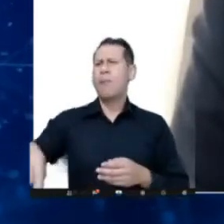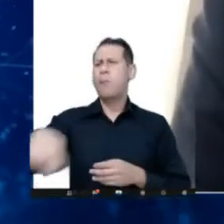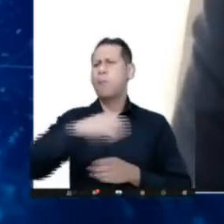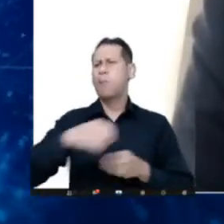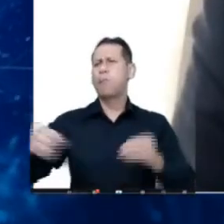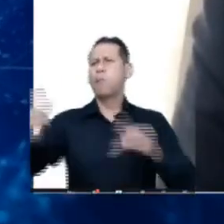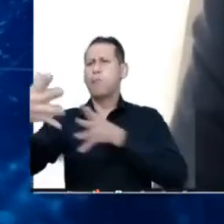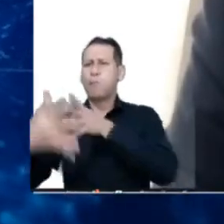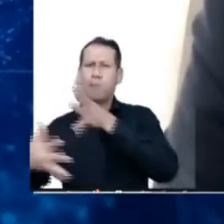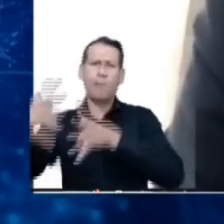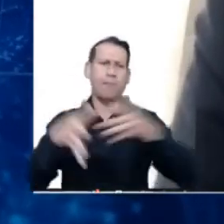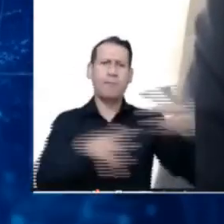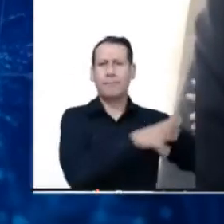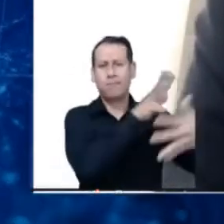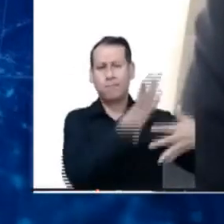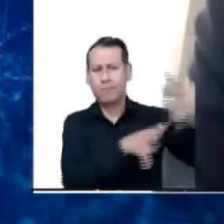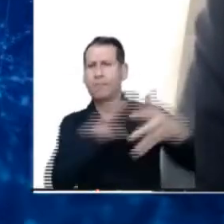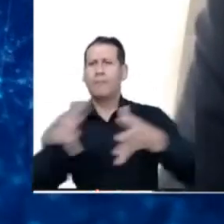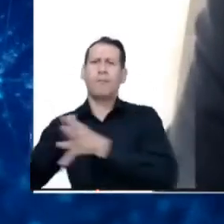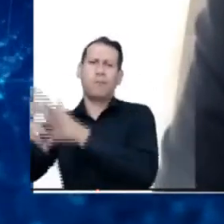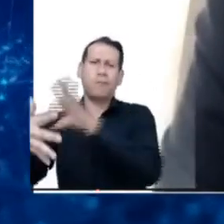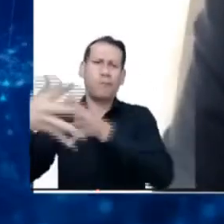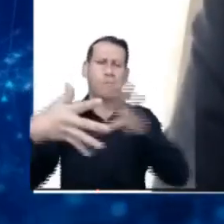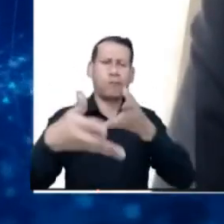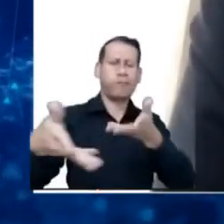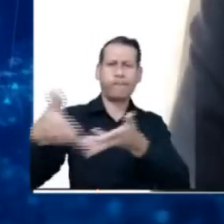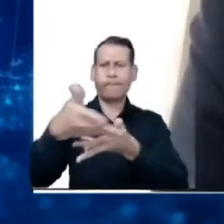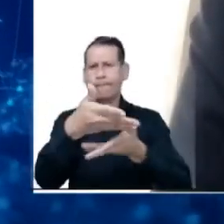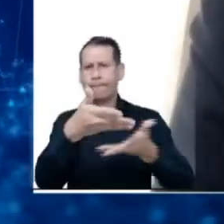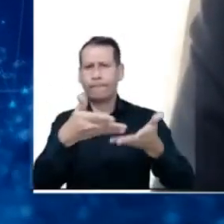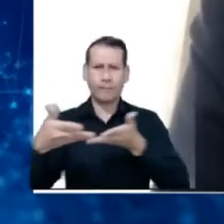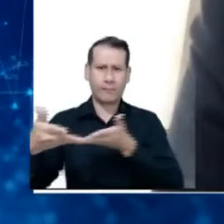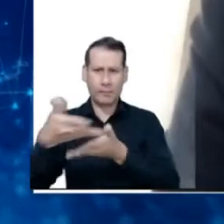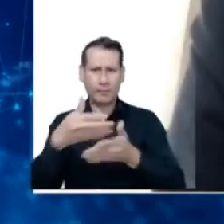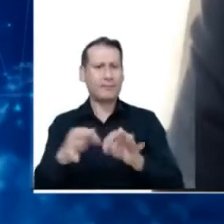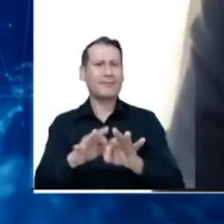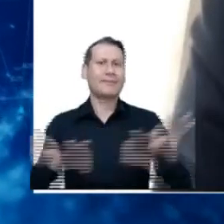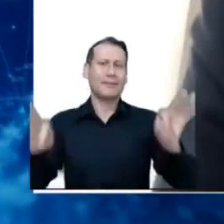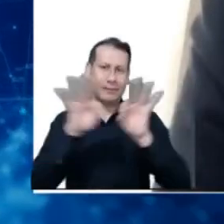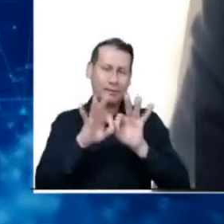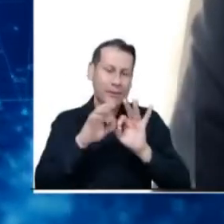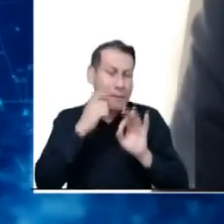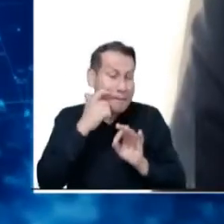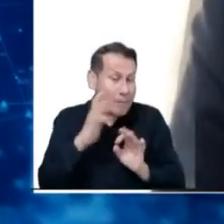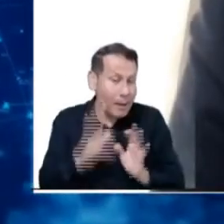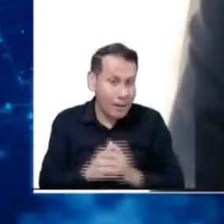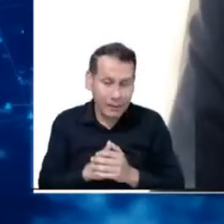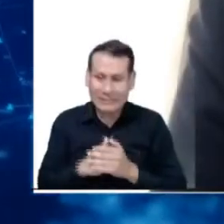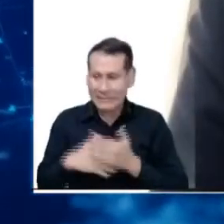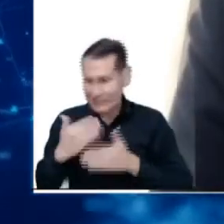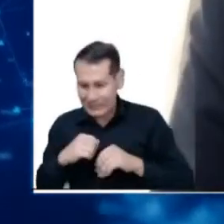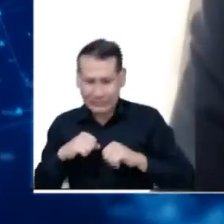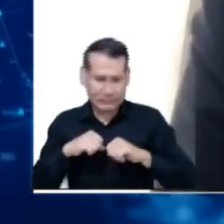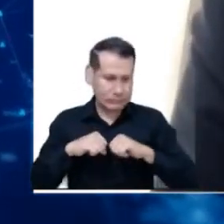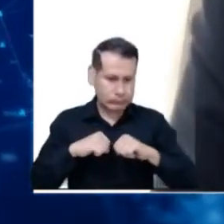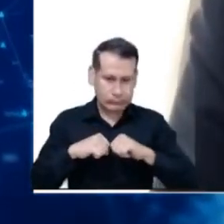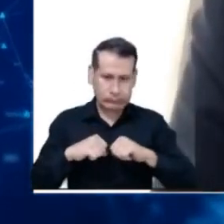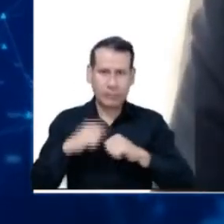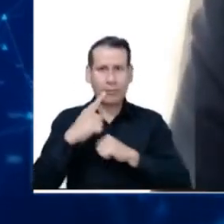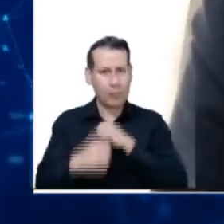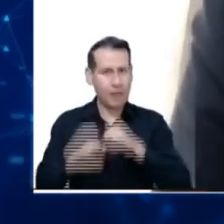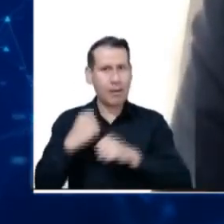any complications of having to register there in different institutions and just to start